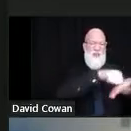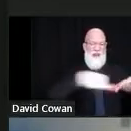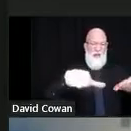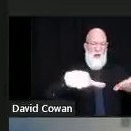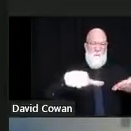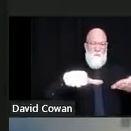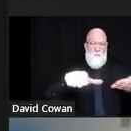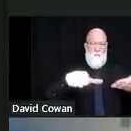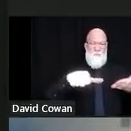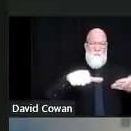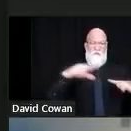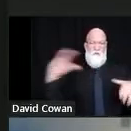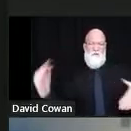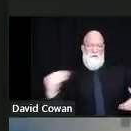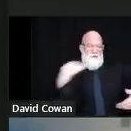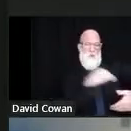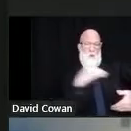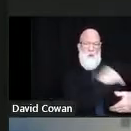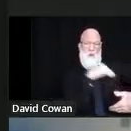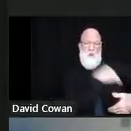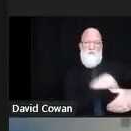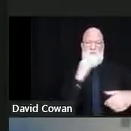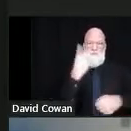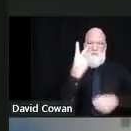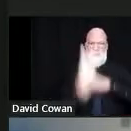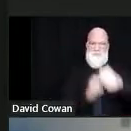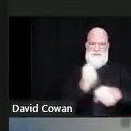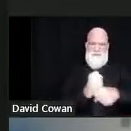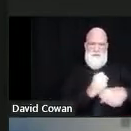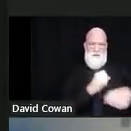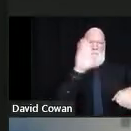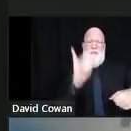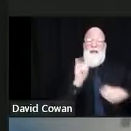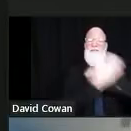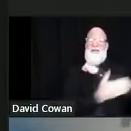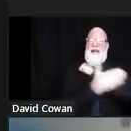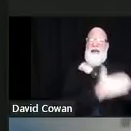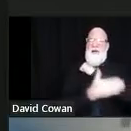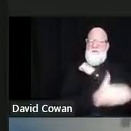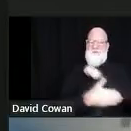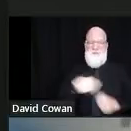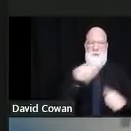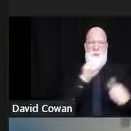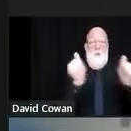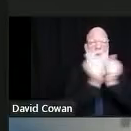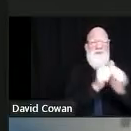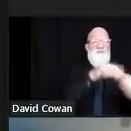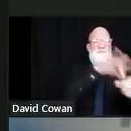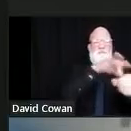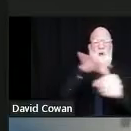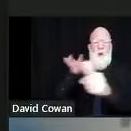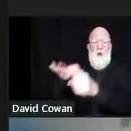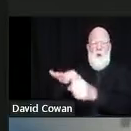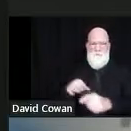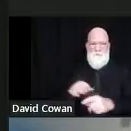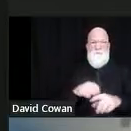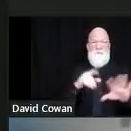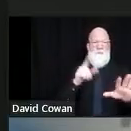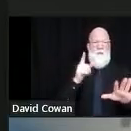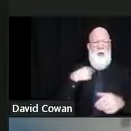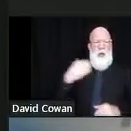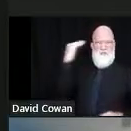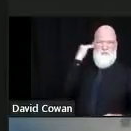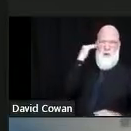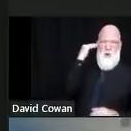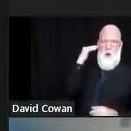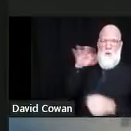state's uh voter database is that and I know that ballot secrecy protects comparing the ballot to the envelopes but is there